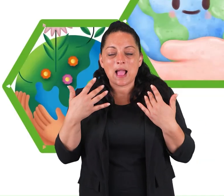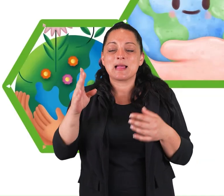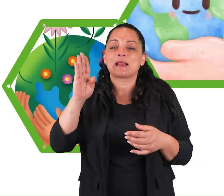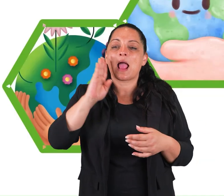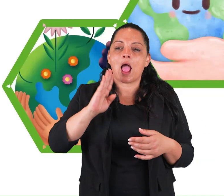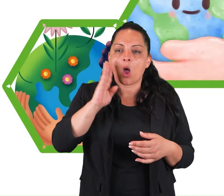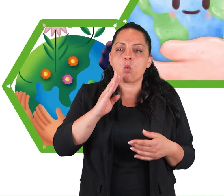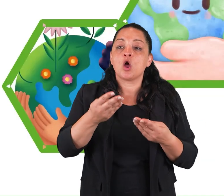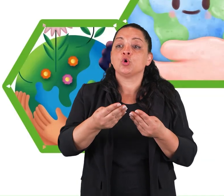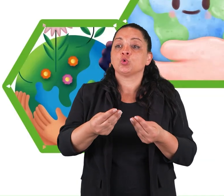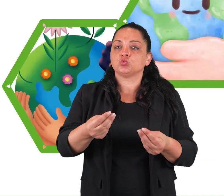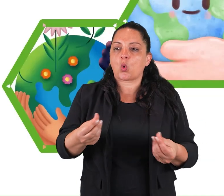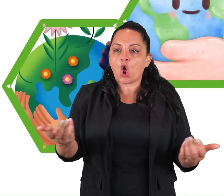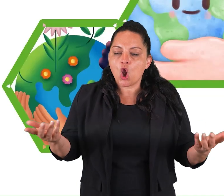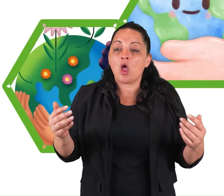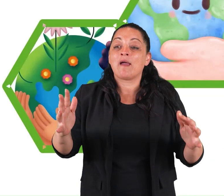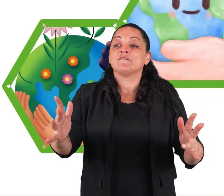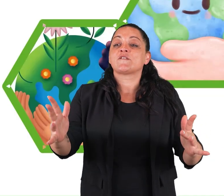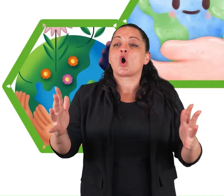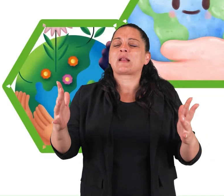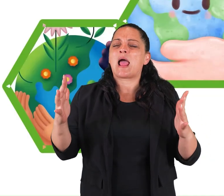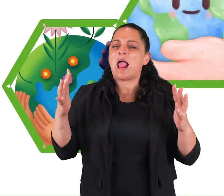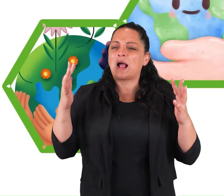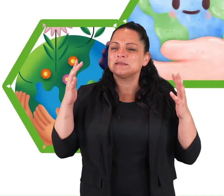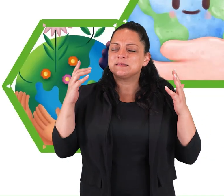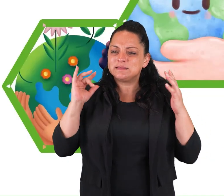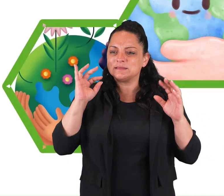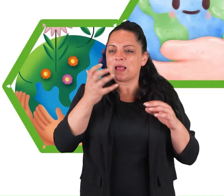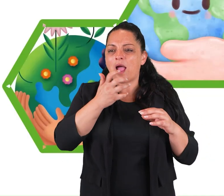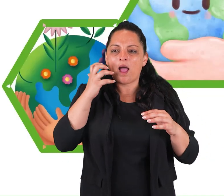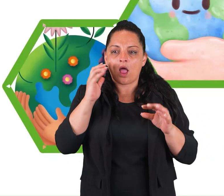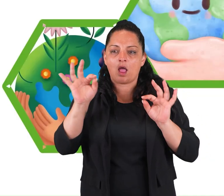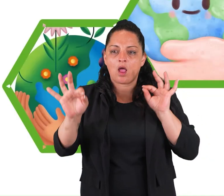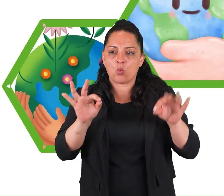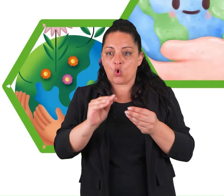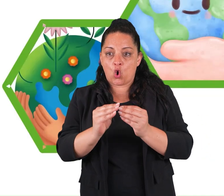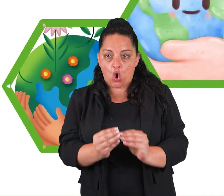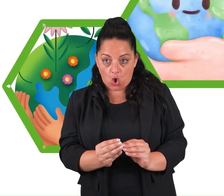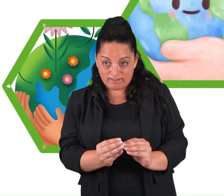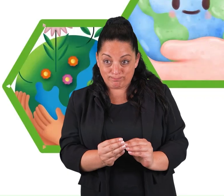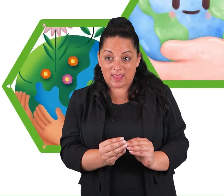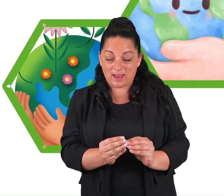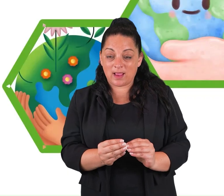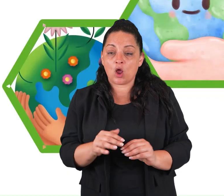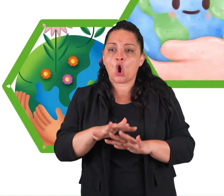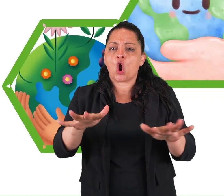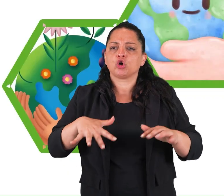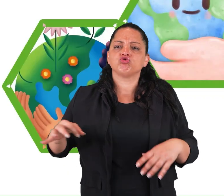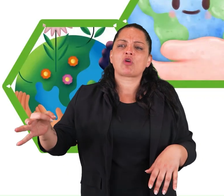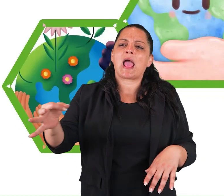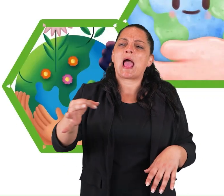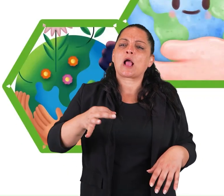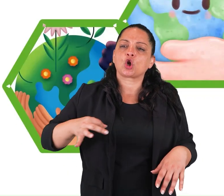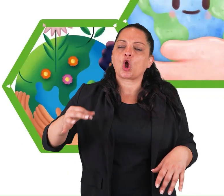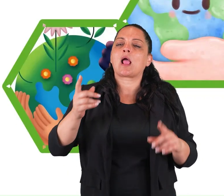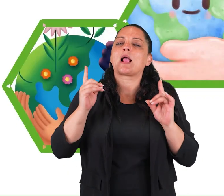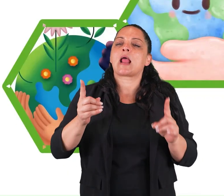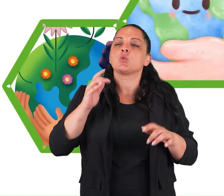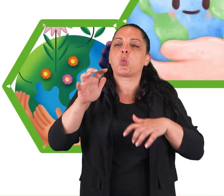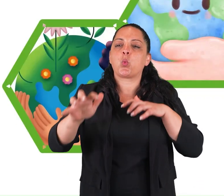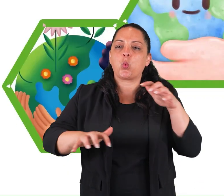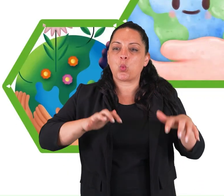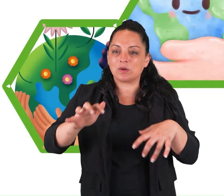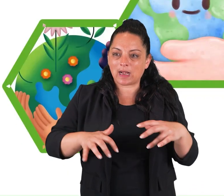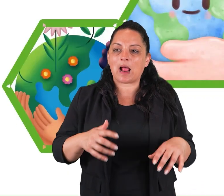pollution, conserving forests, oceans, and wildlife habitats, preventing climate change and its